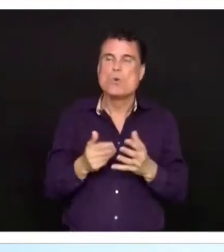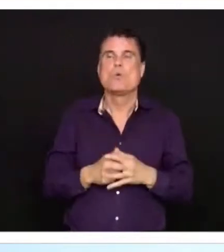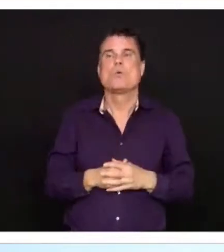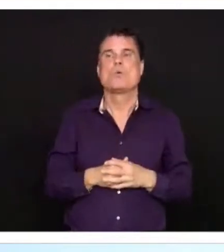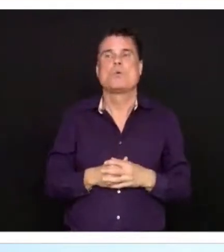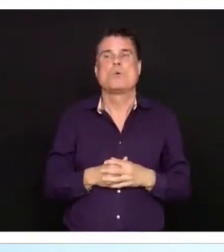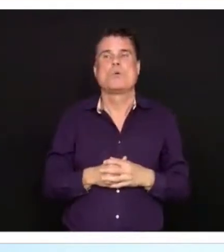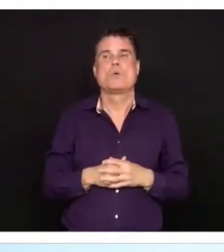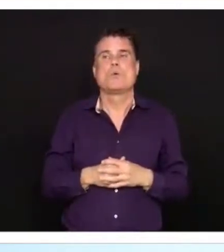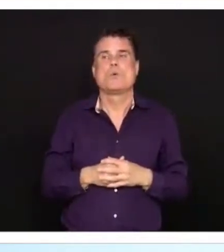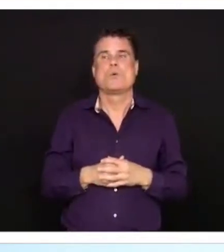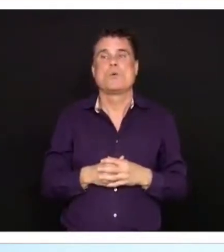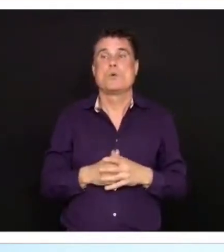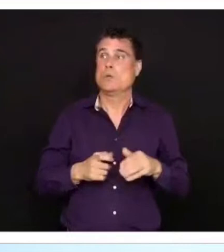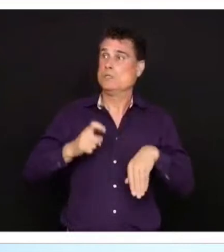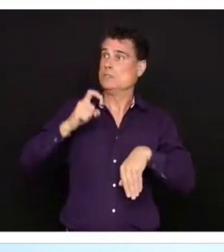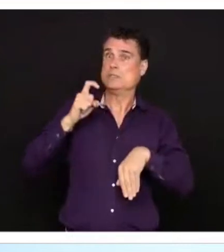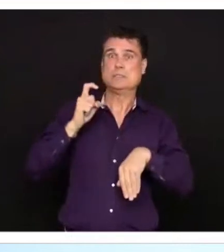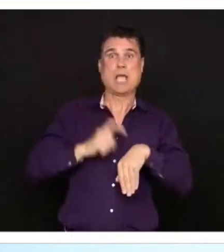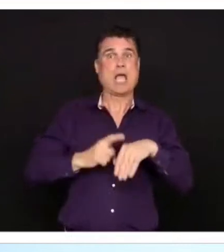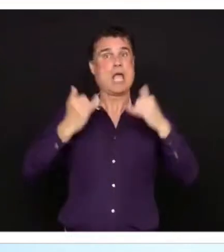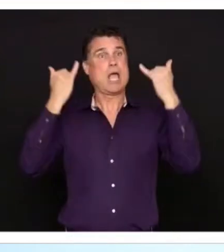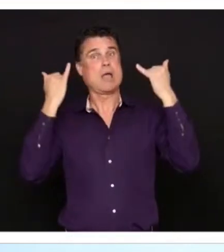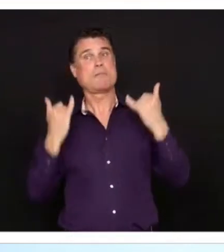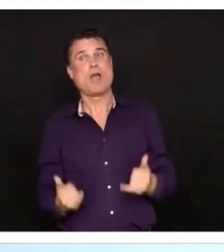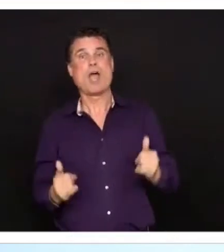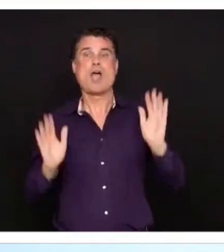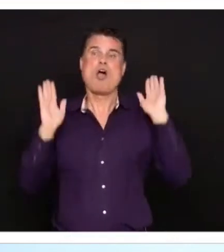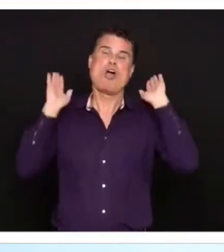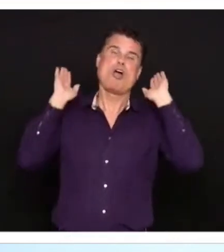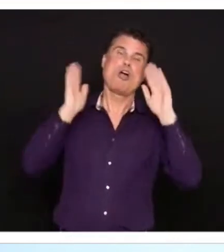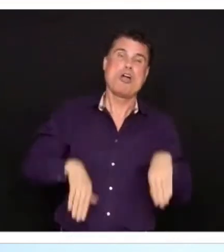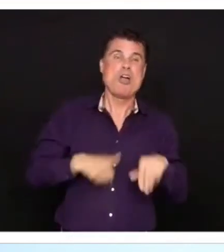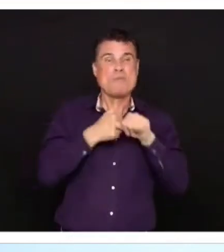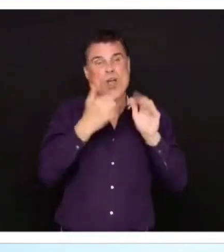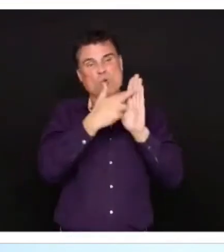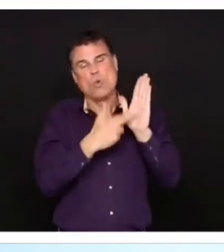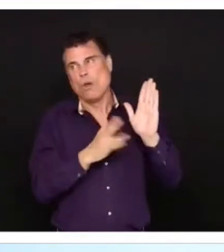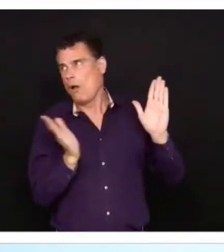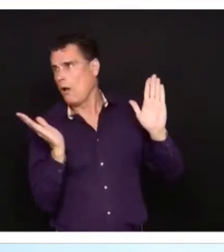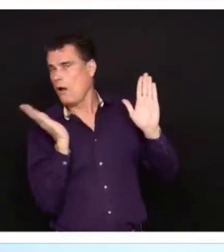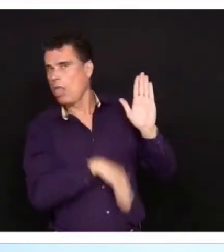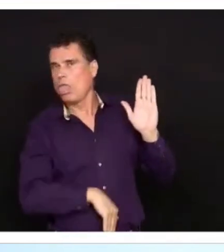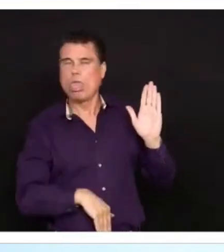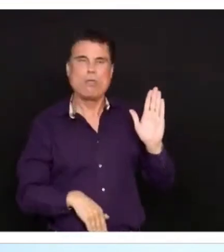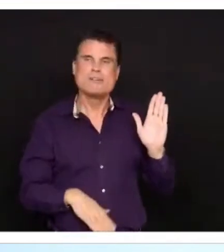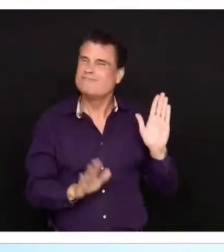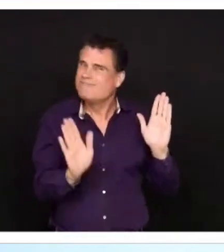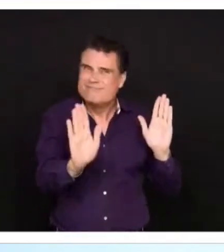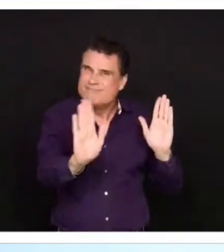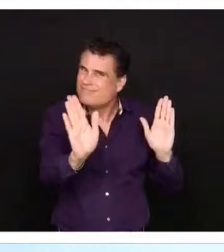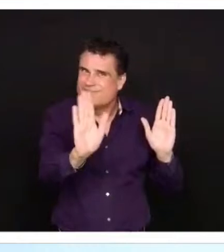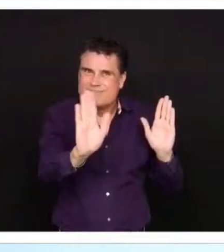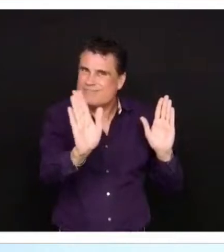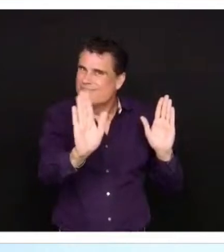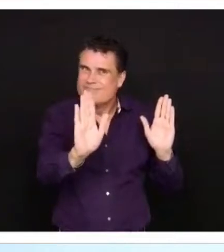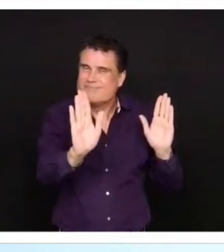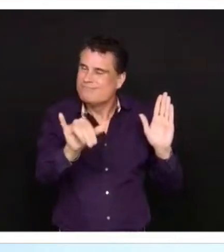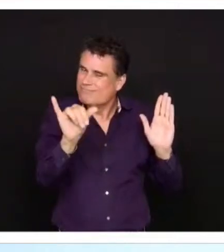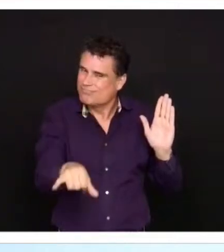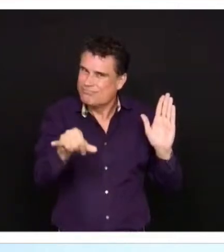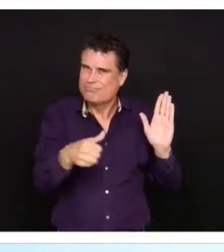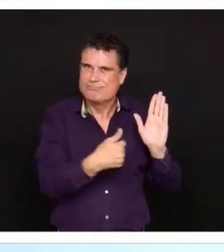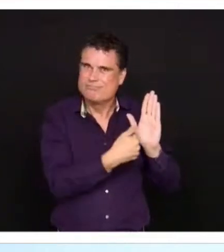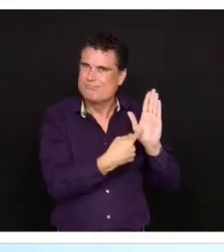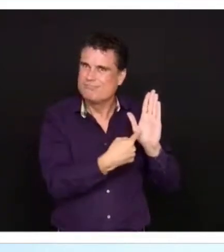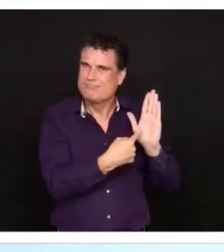I believe this summer, we will have the opportunities to have way more social connection than we have had in the last month to 6